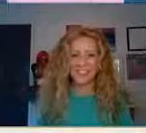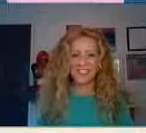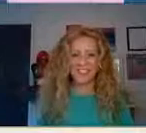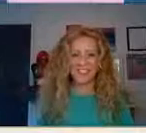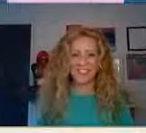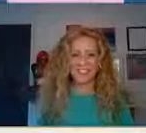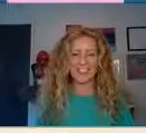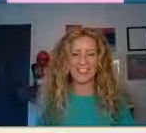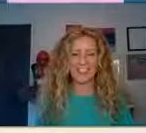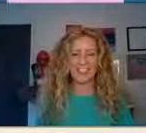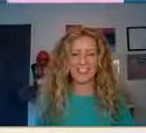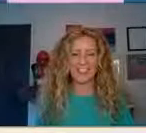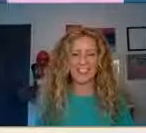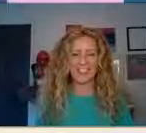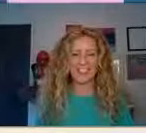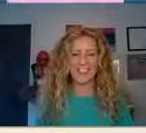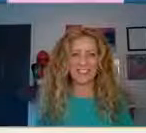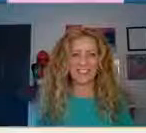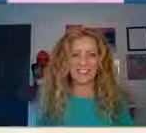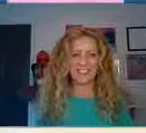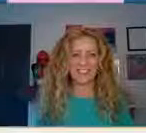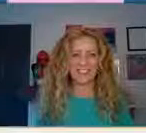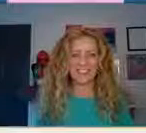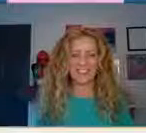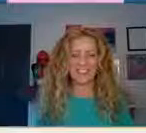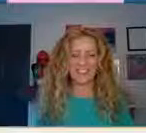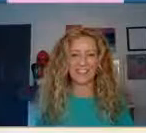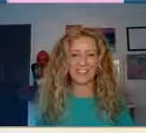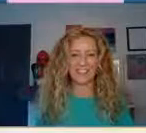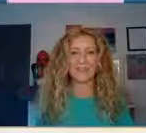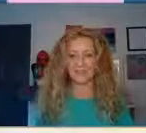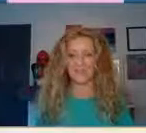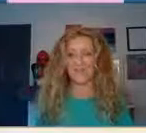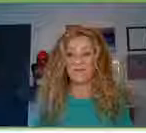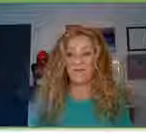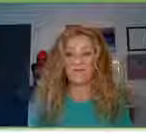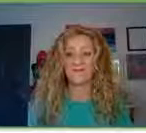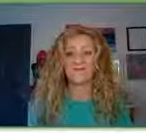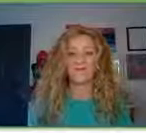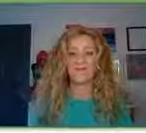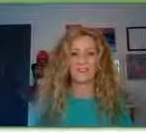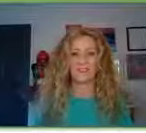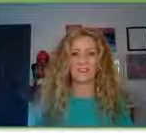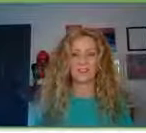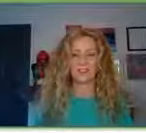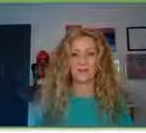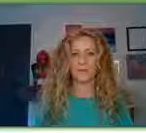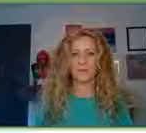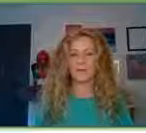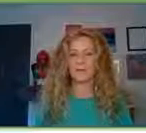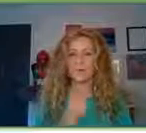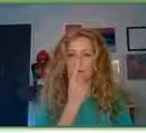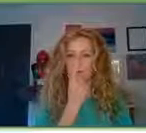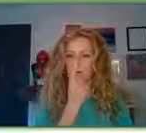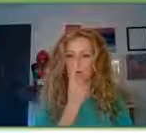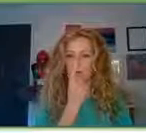Here he comes. Yowza palowza. Here he is. Shine, we've had a great Bible adventure. Do you remember the answer to the